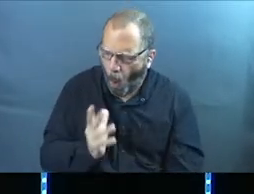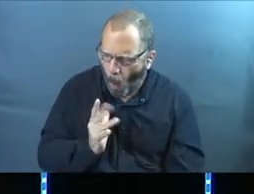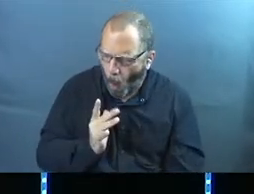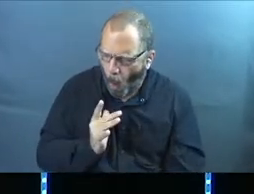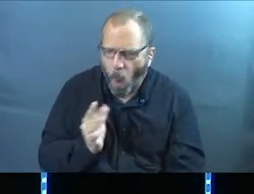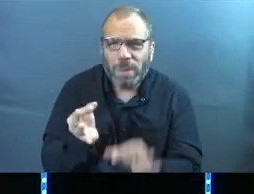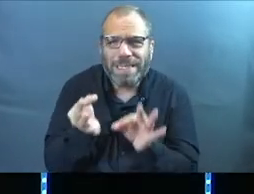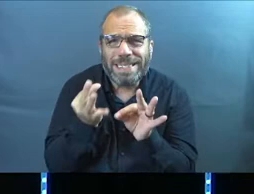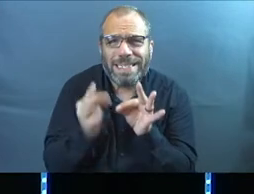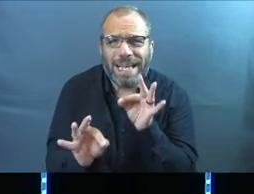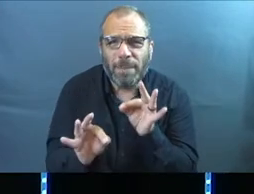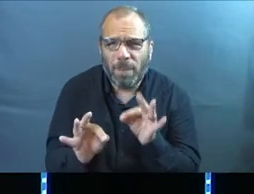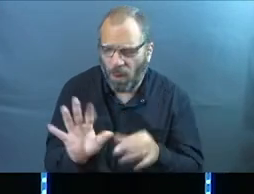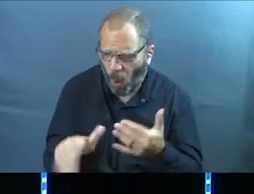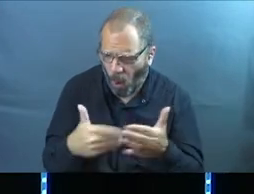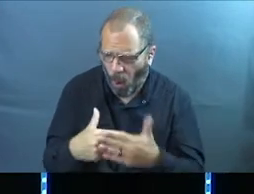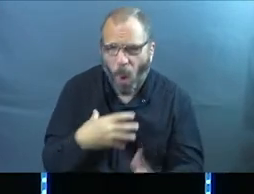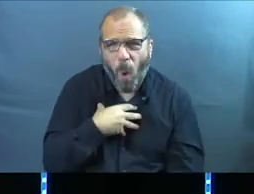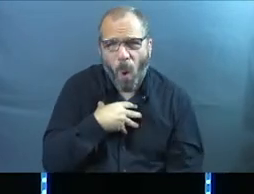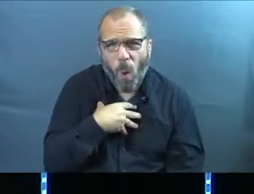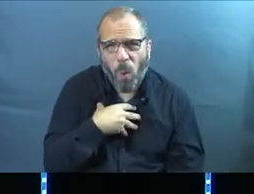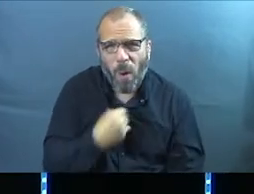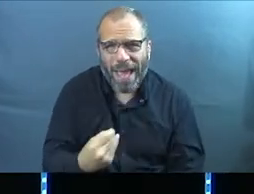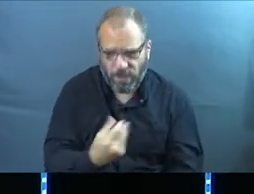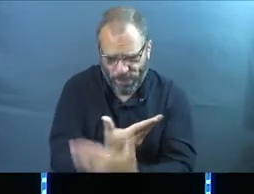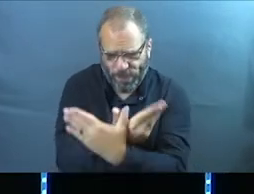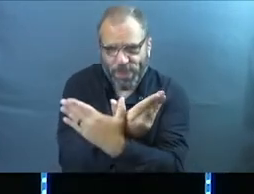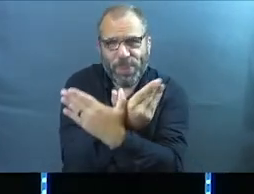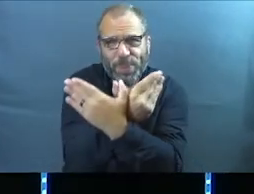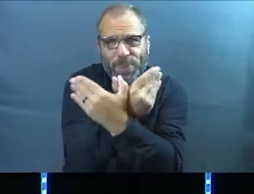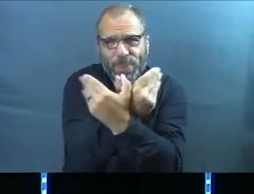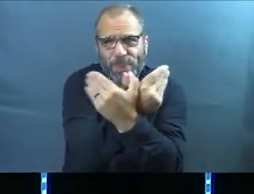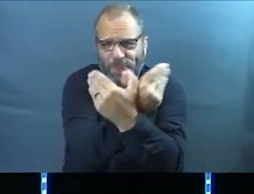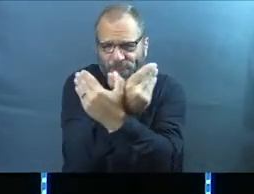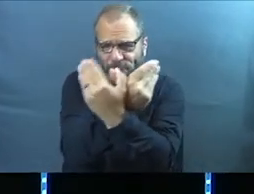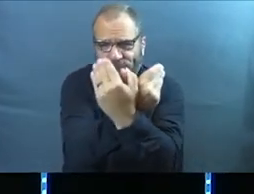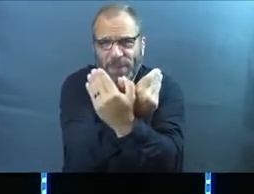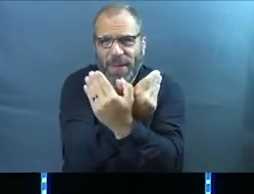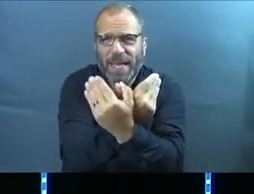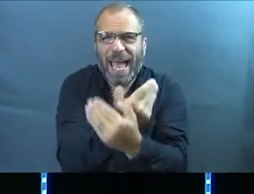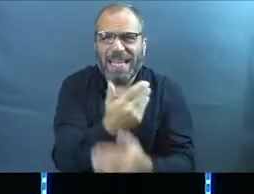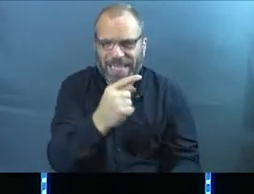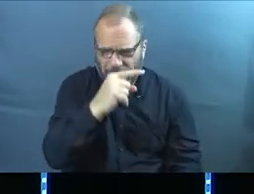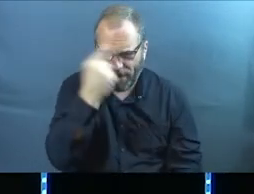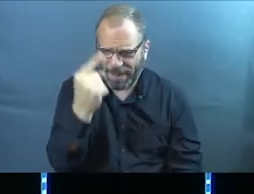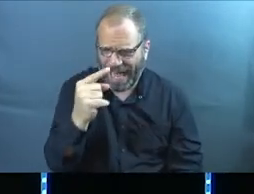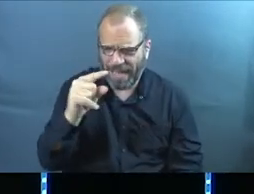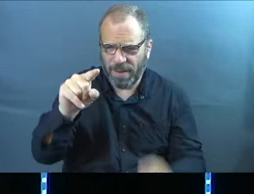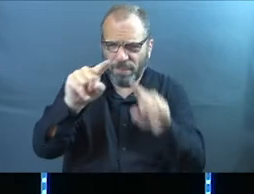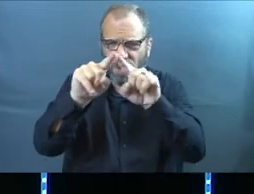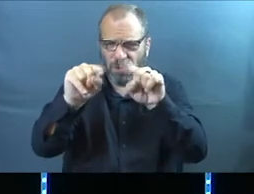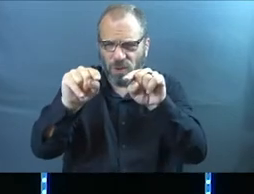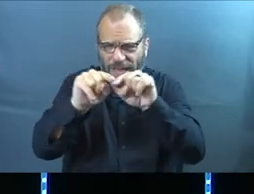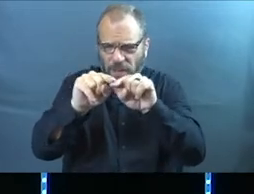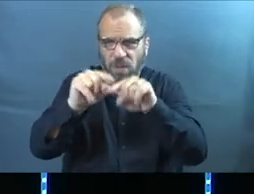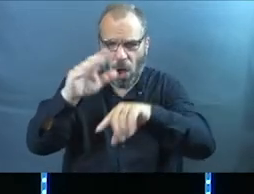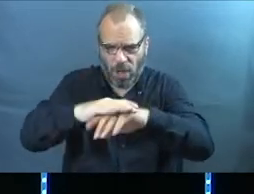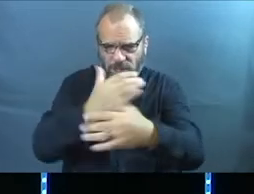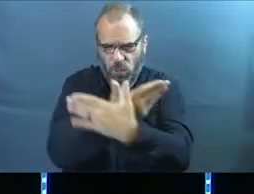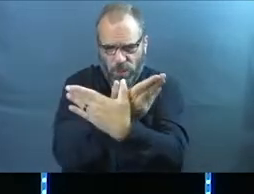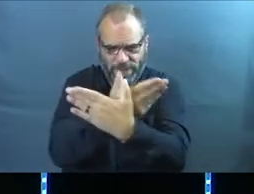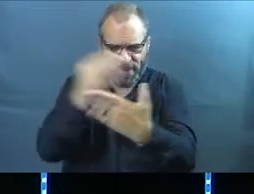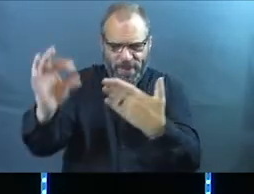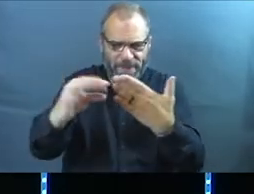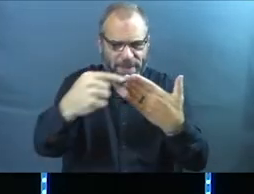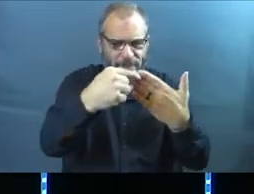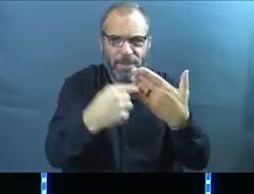Super simple. It was all white wings, and it had all these little black triangles in different shapes all over its wings. It